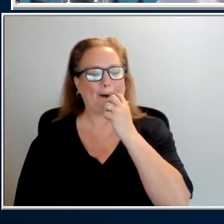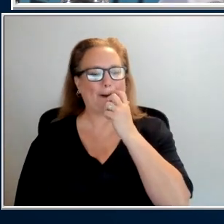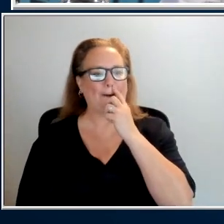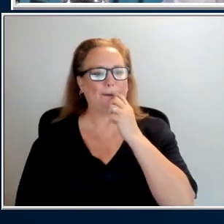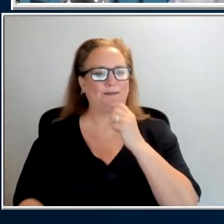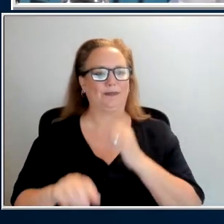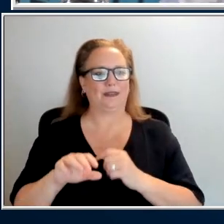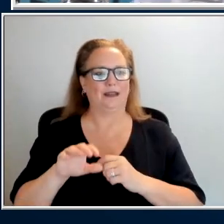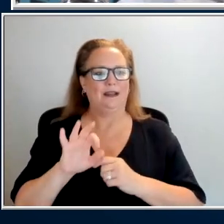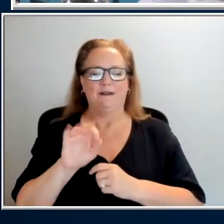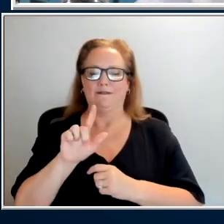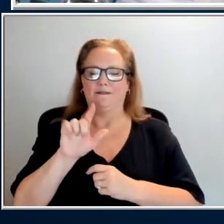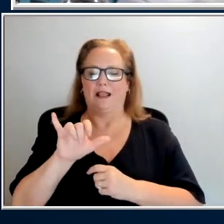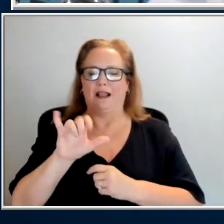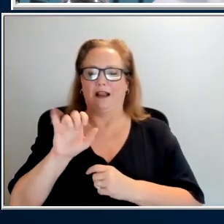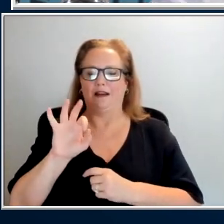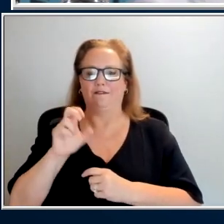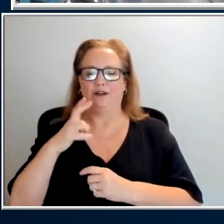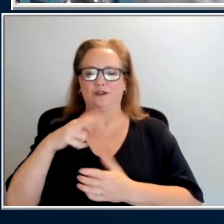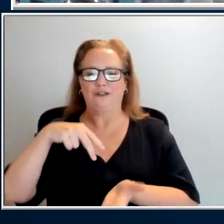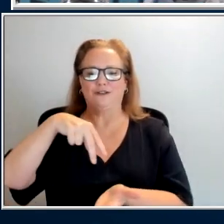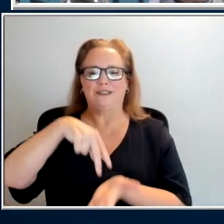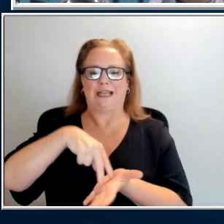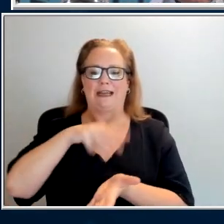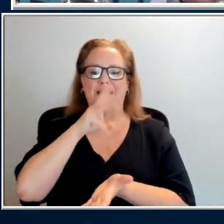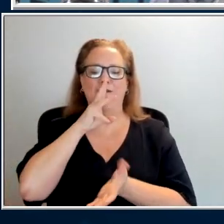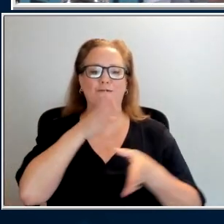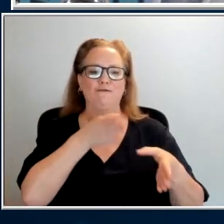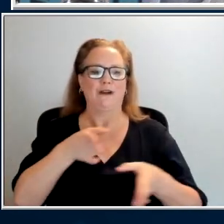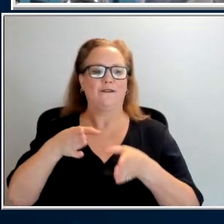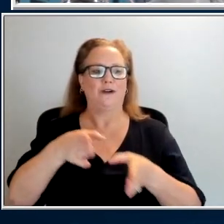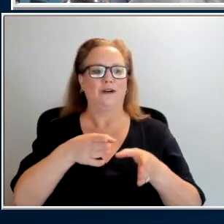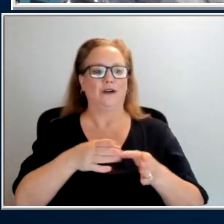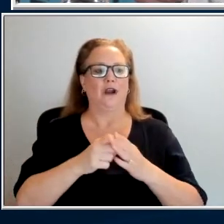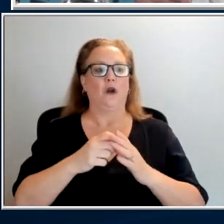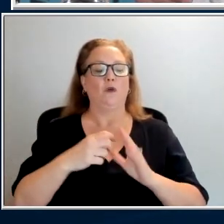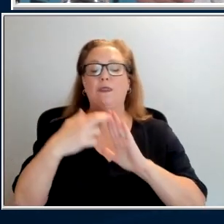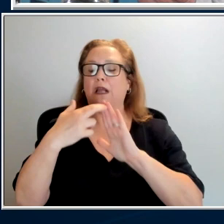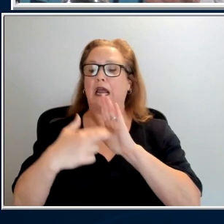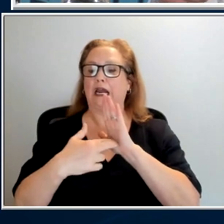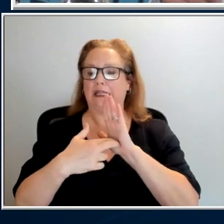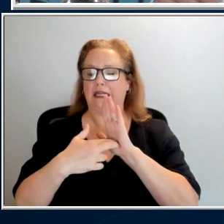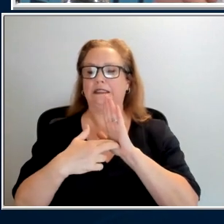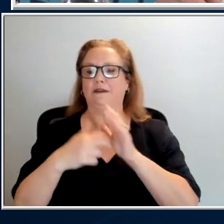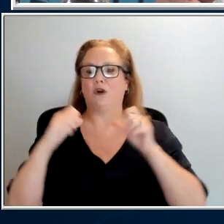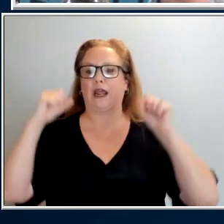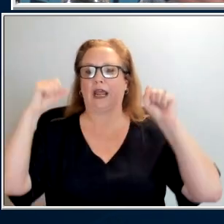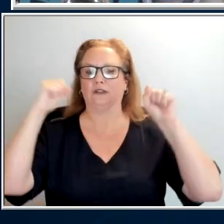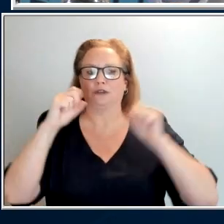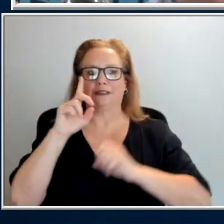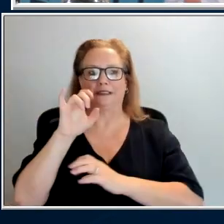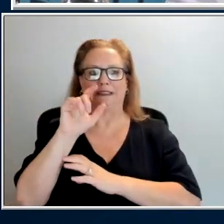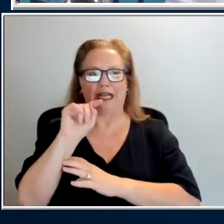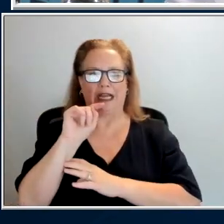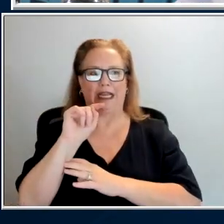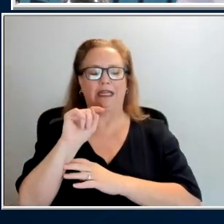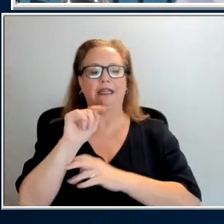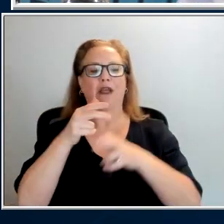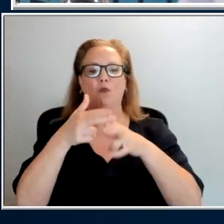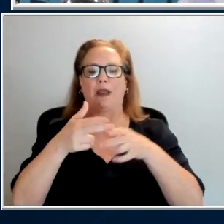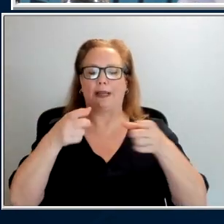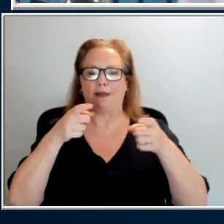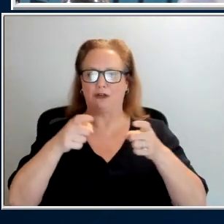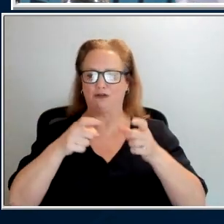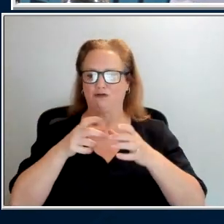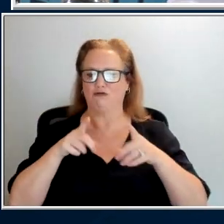fishing and wading in a river. So, hey, we mentioned the ASCO guidelines for exercise, diet, and weight management during cancer treatment. What was the idea